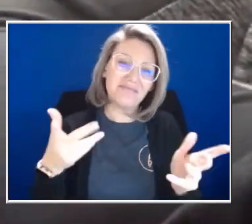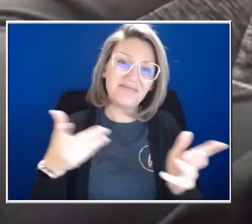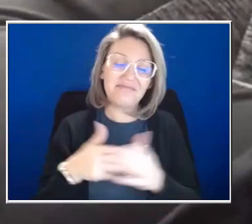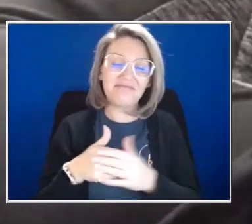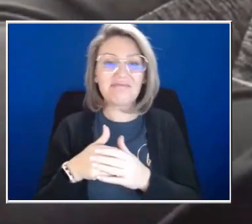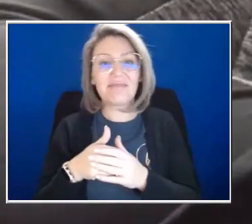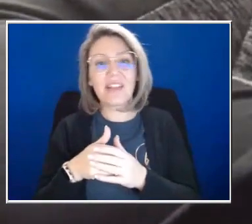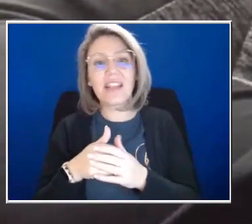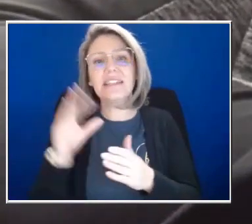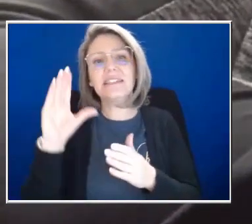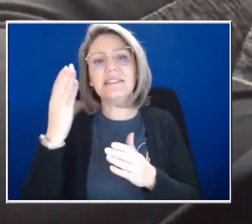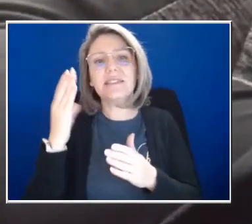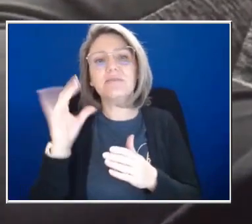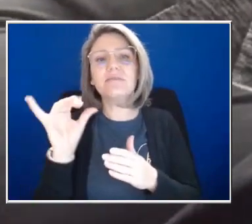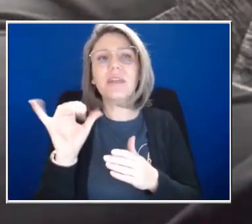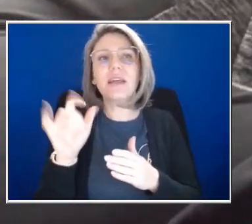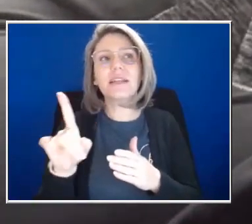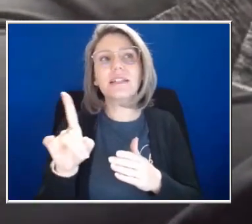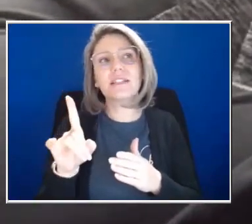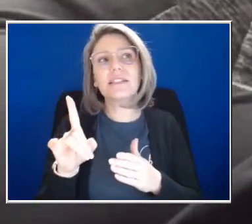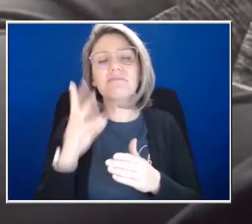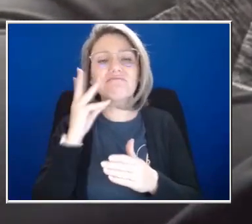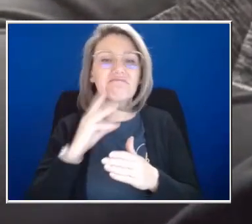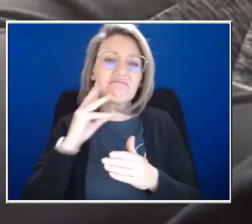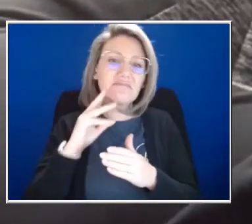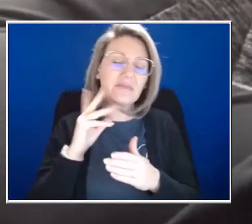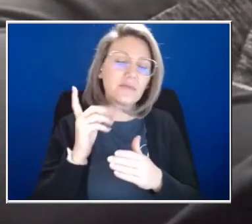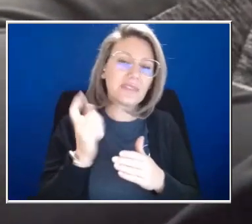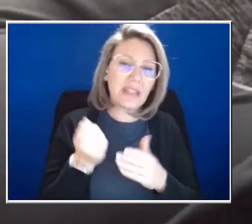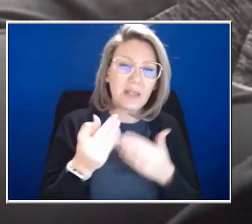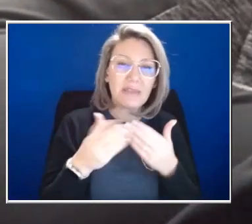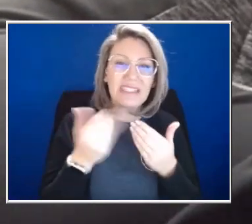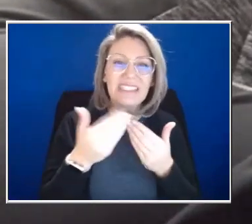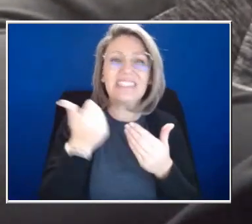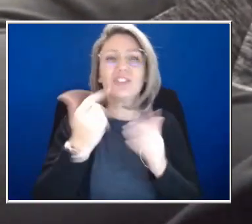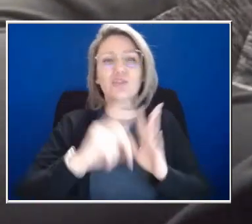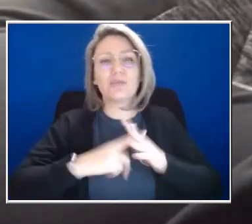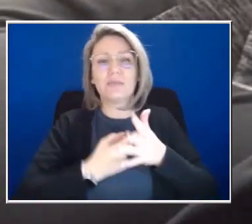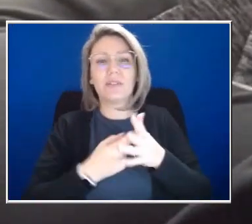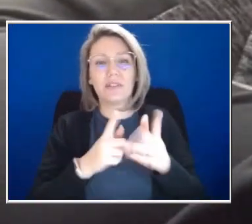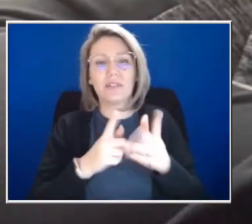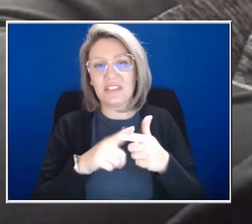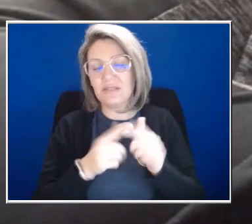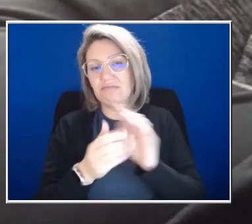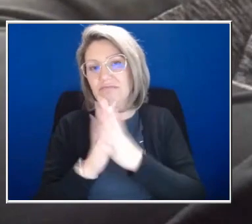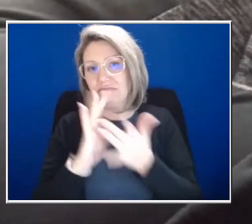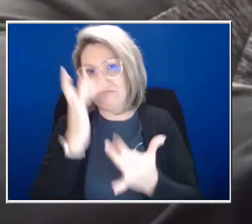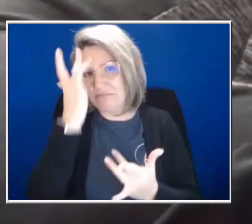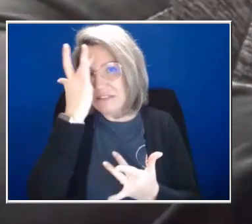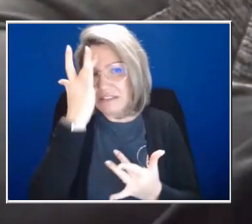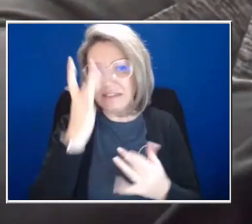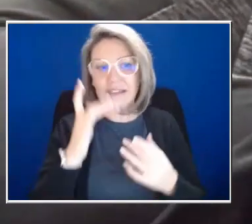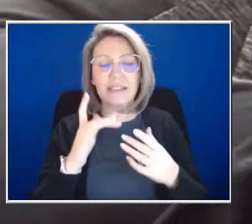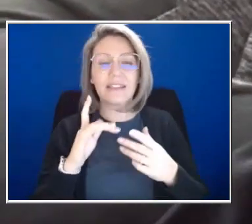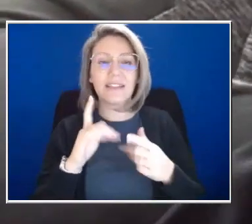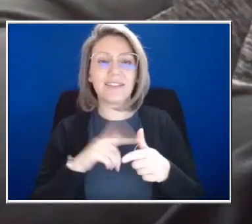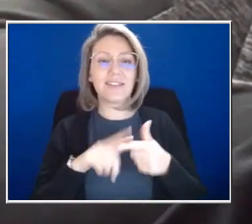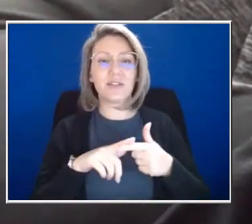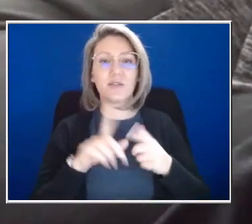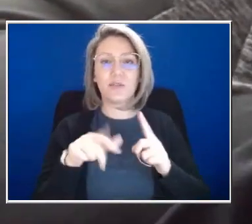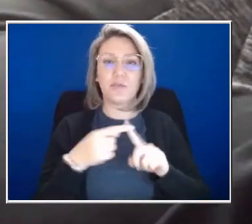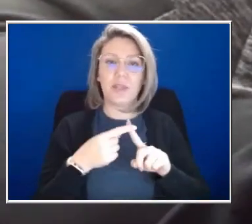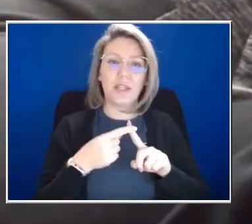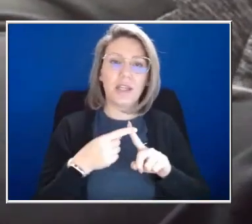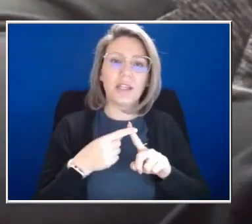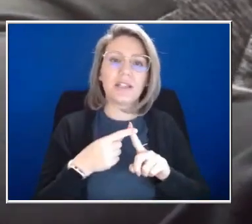it seemed like his road was a little easier in the beginning, and then he got sick, and then once he was